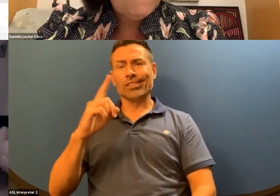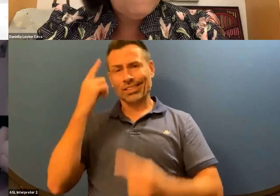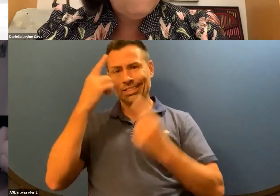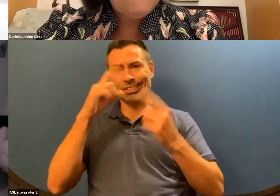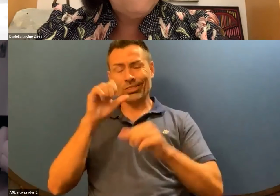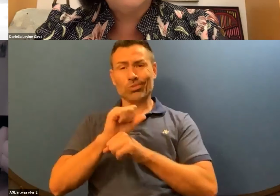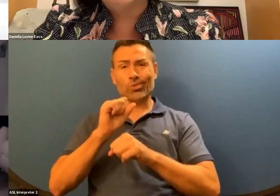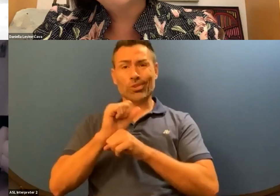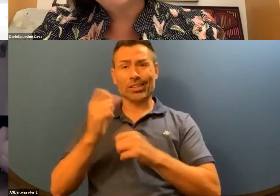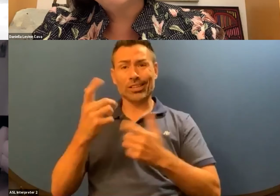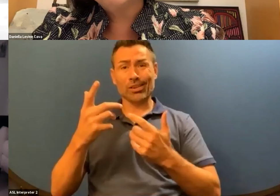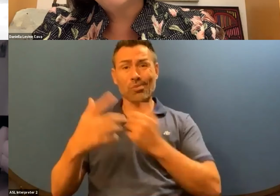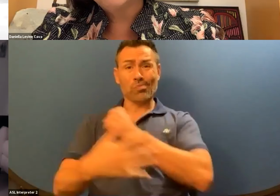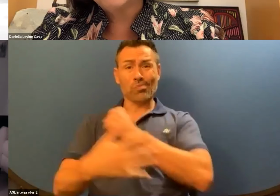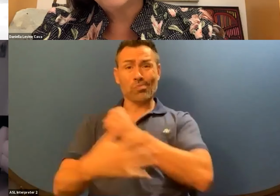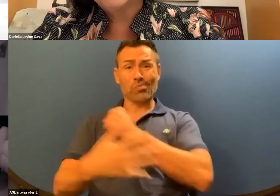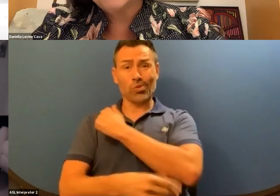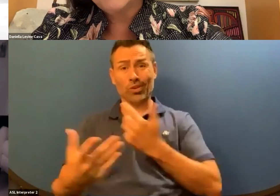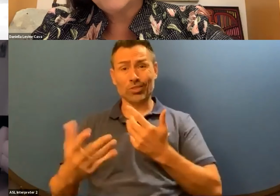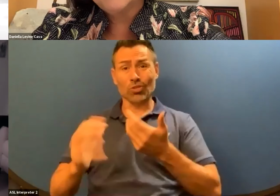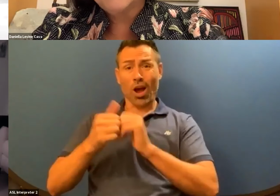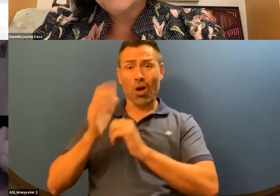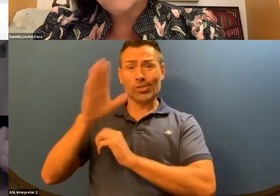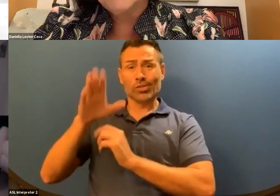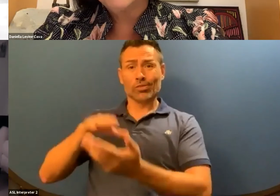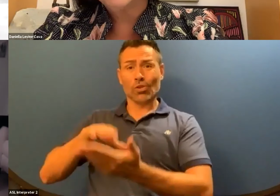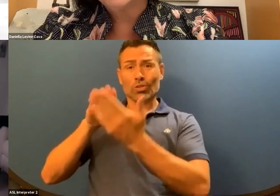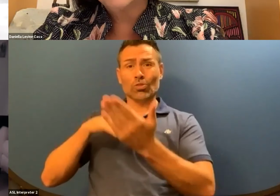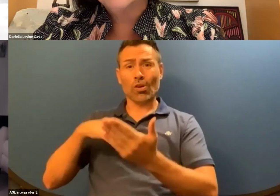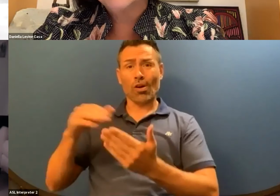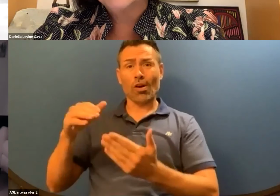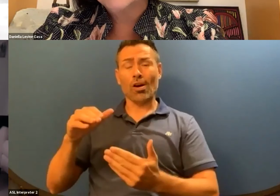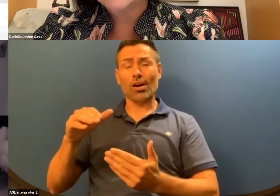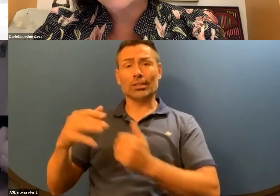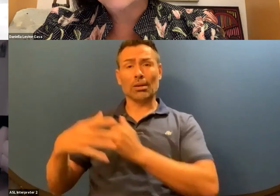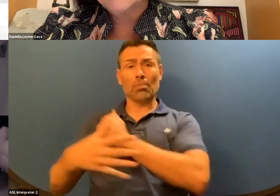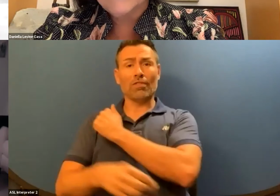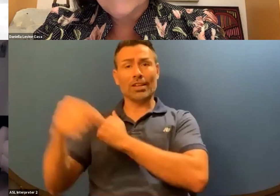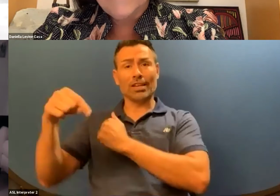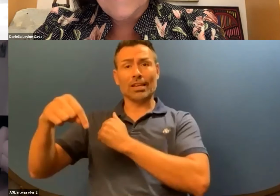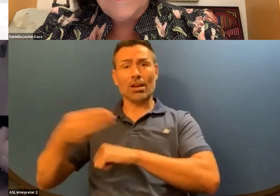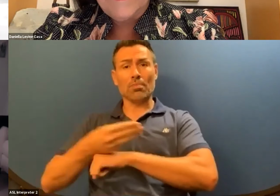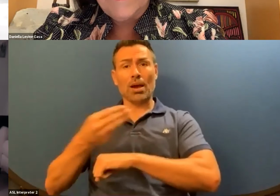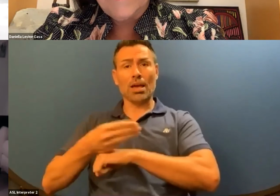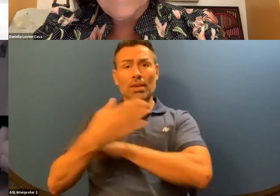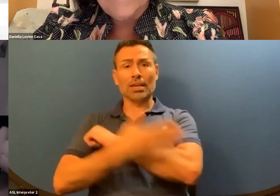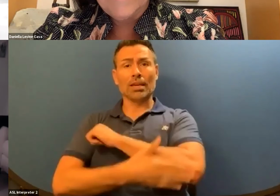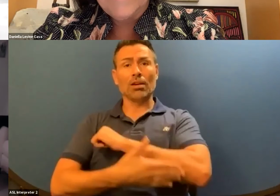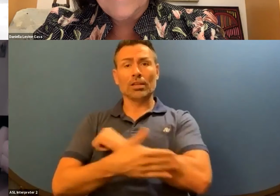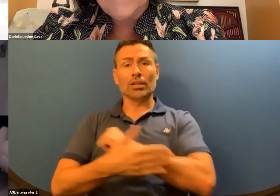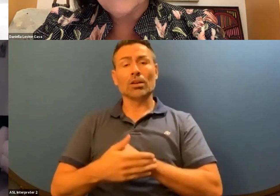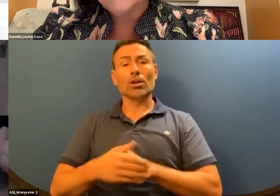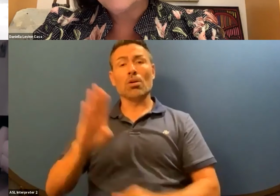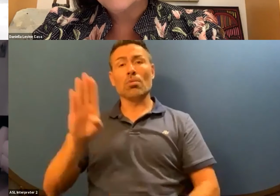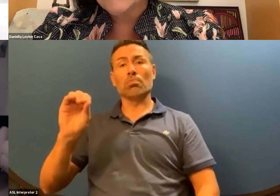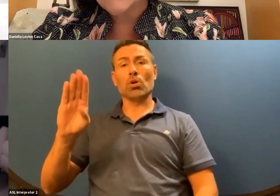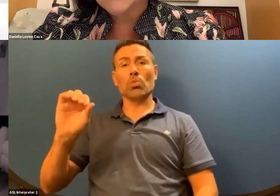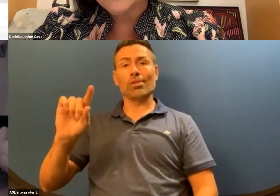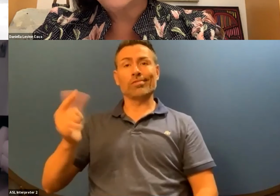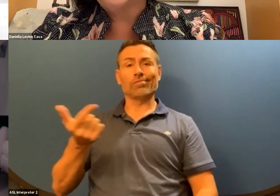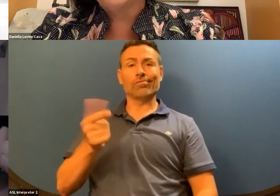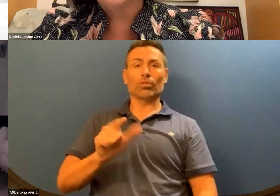Miami-Dade County? Commissioner Bovo, I'll begin with you. Well, what you try to do is encourage more education, more